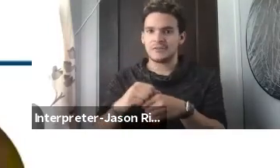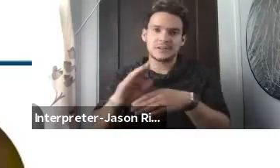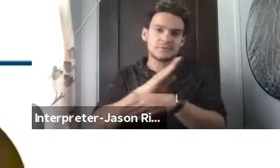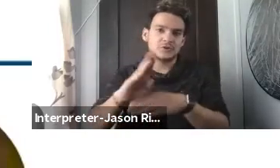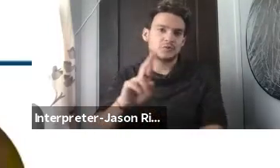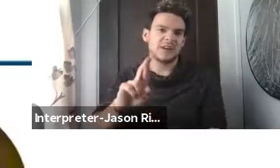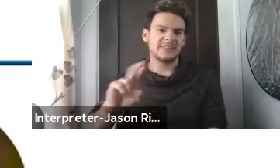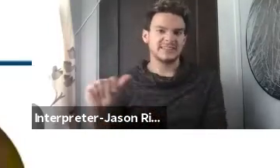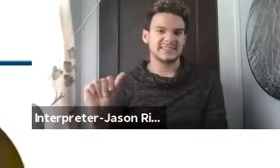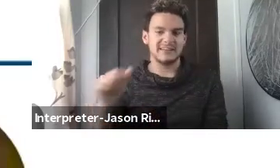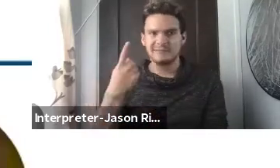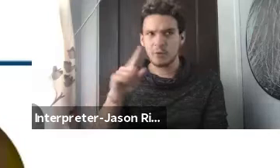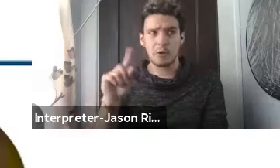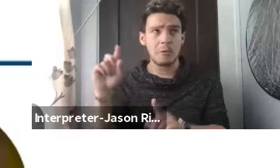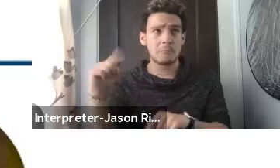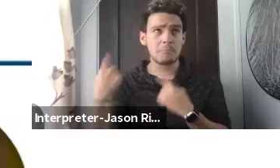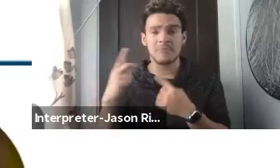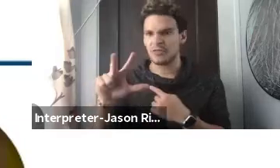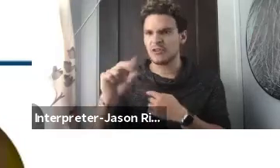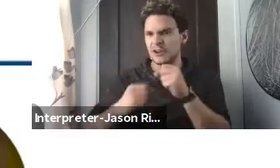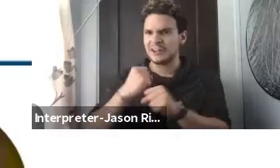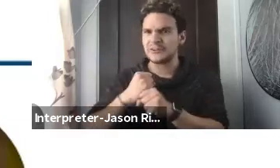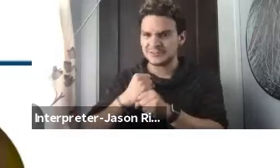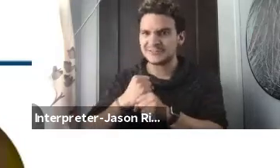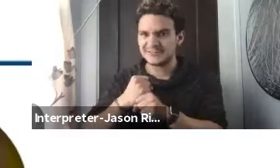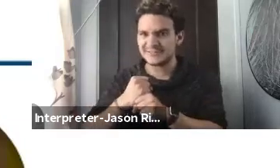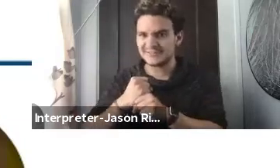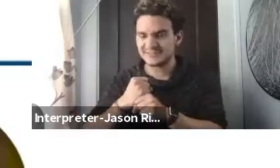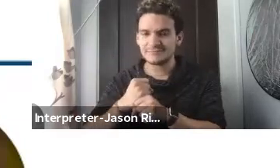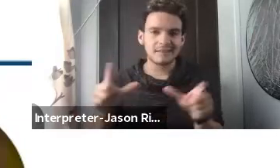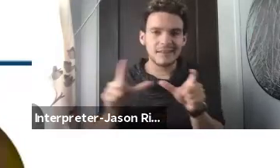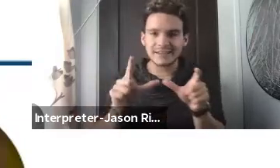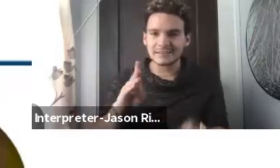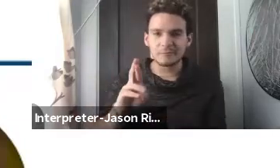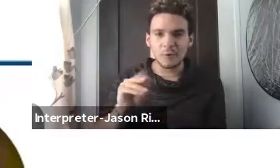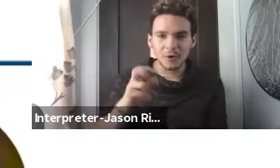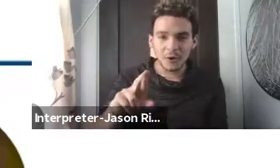estate for over 30 years, licensed broker and